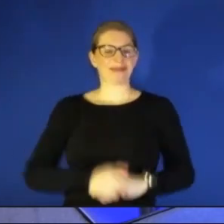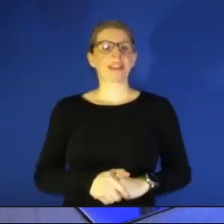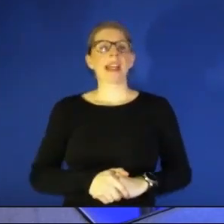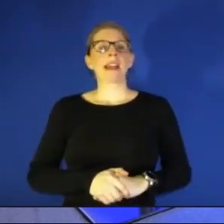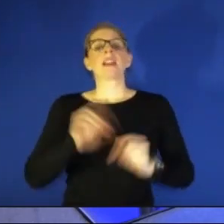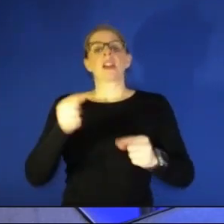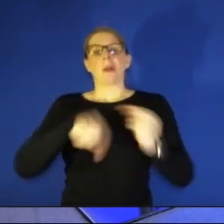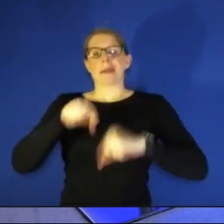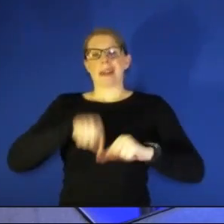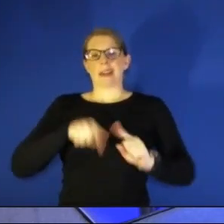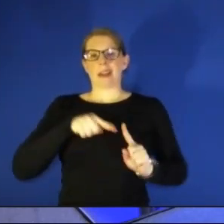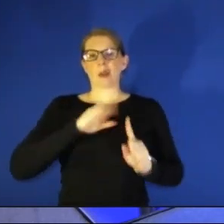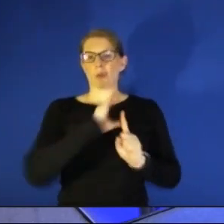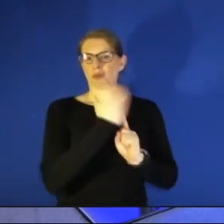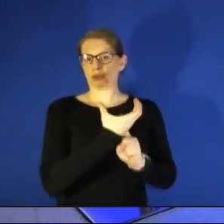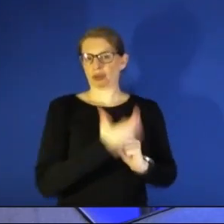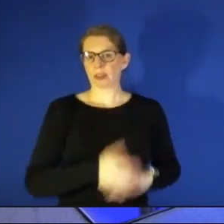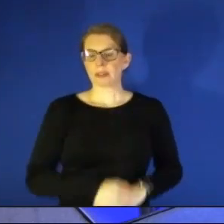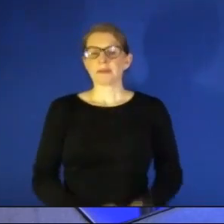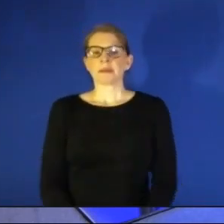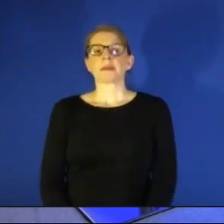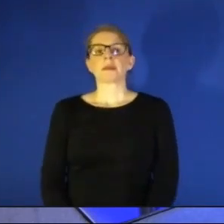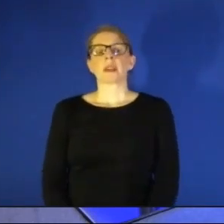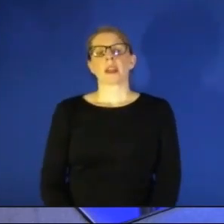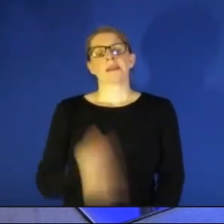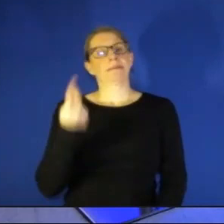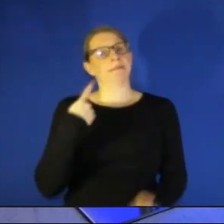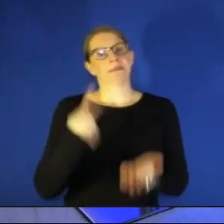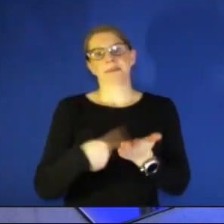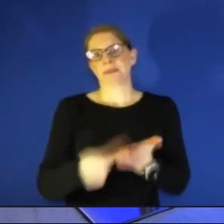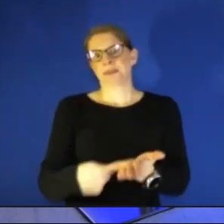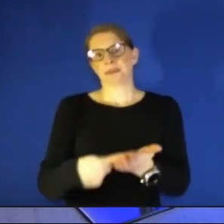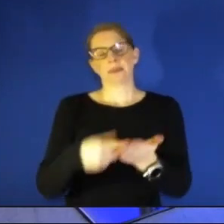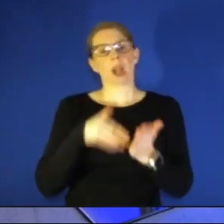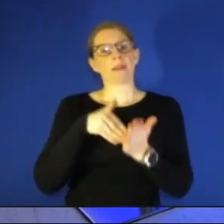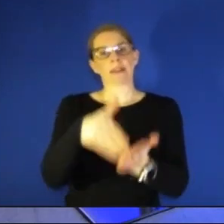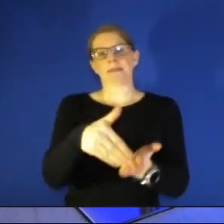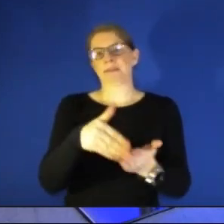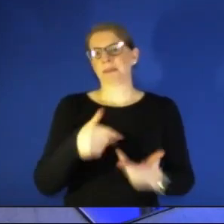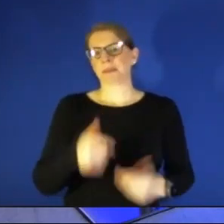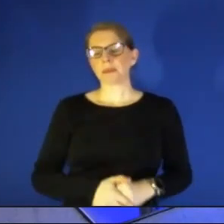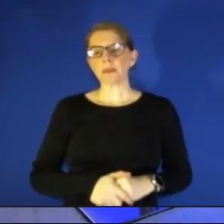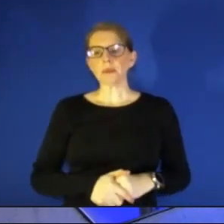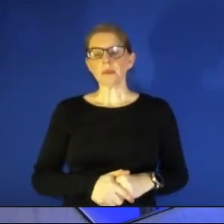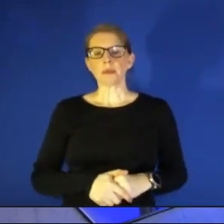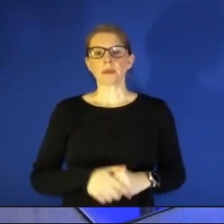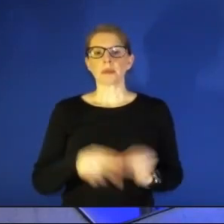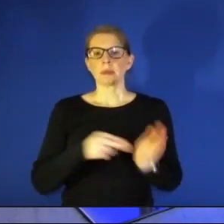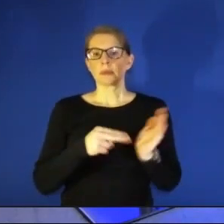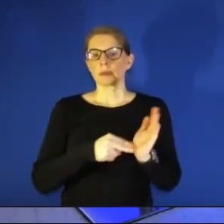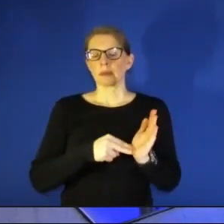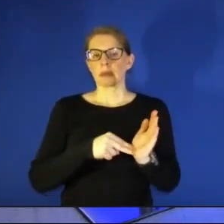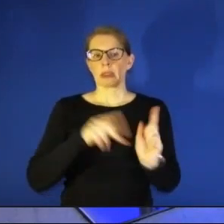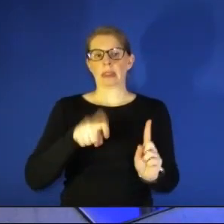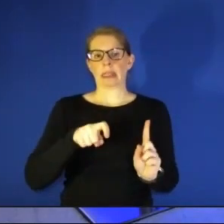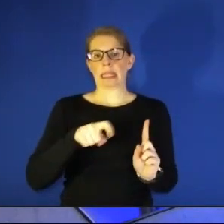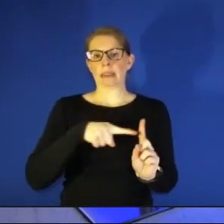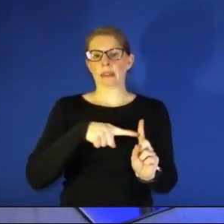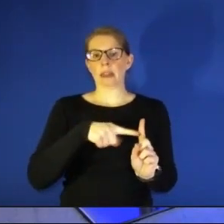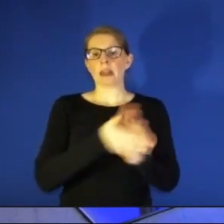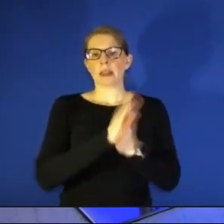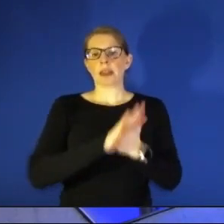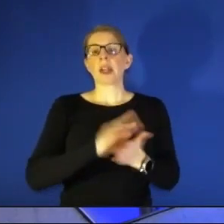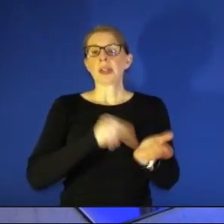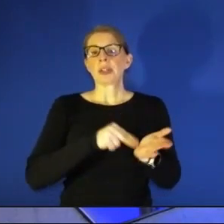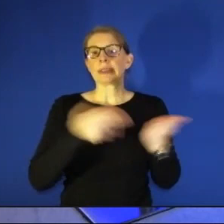kind of the culture, Rachel. We've talked so many times about what it takes to be a nurse here. Tell me about that. And then